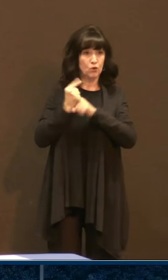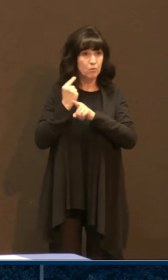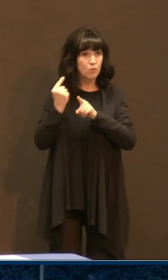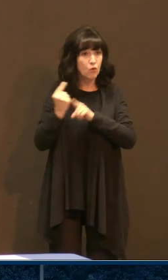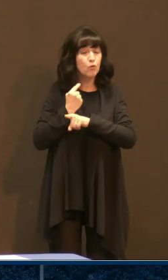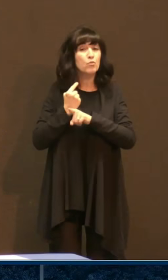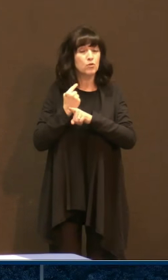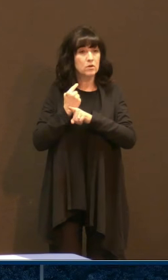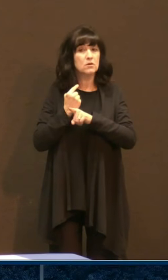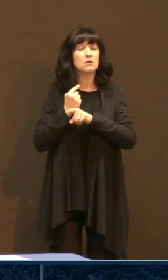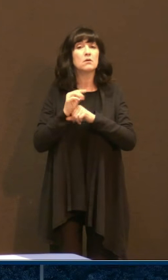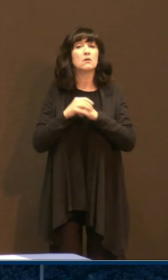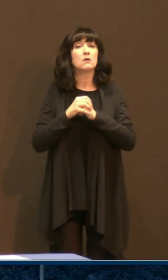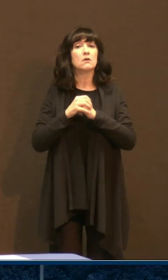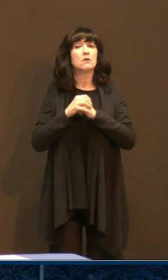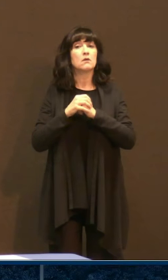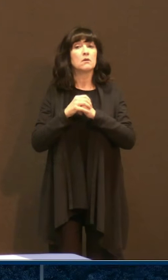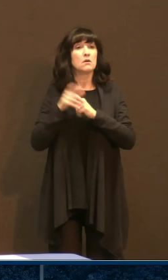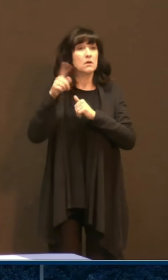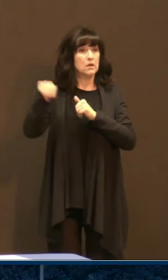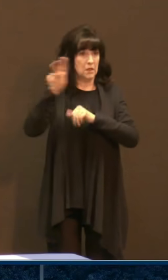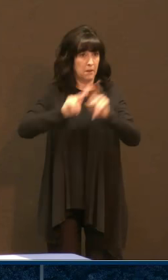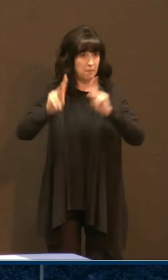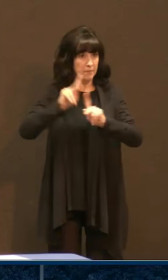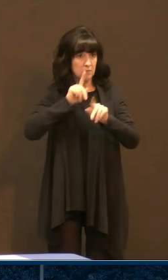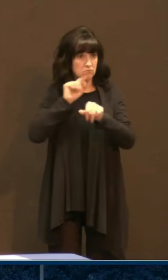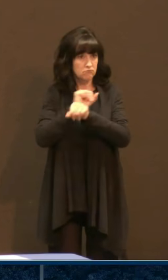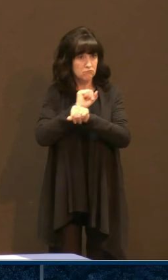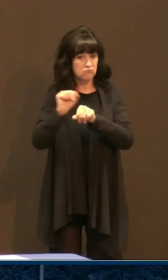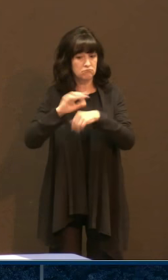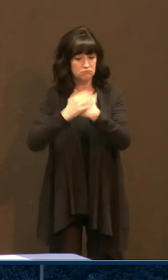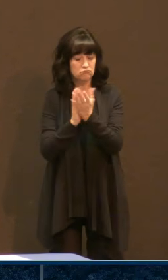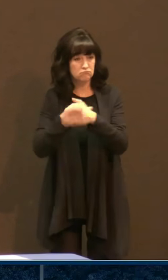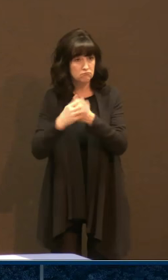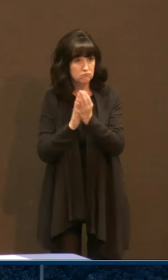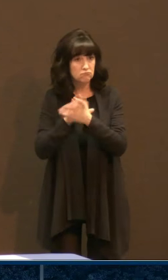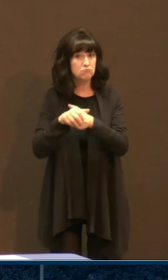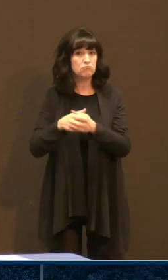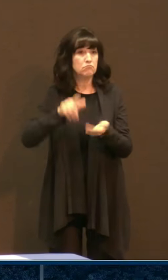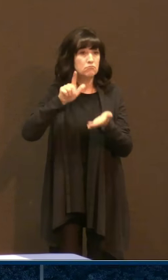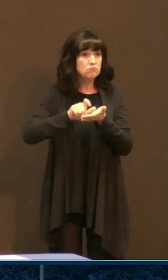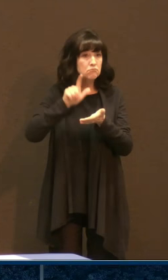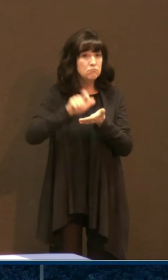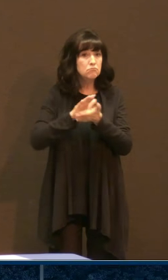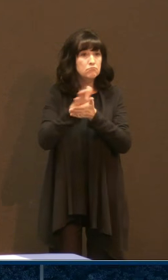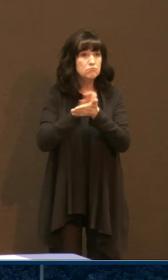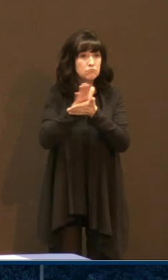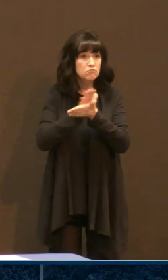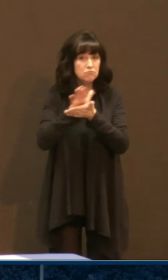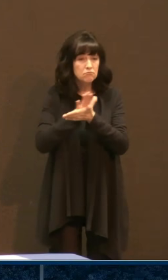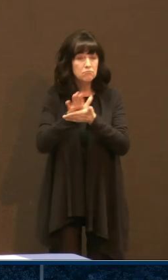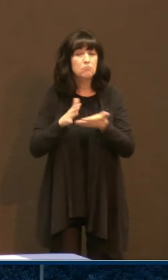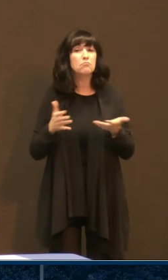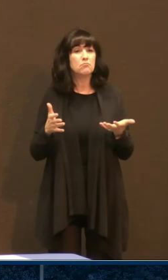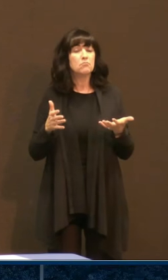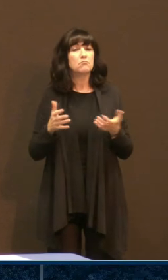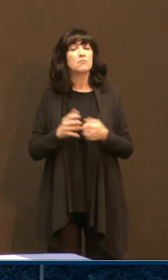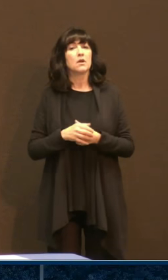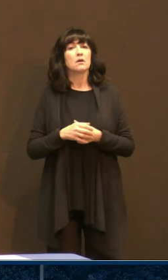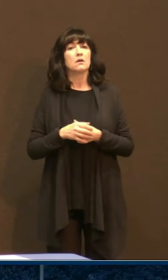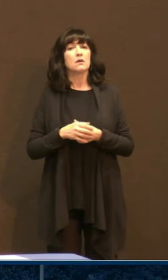people doing hand hygiene as they should? To answer your question about